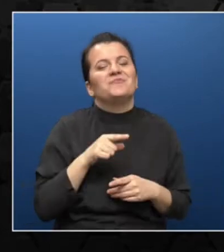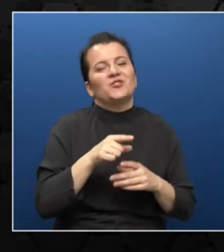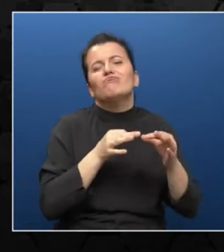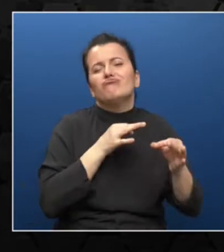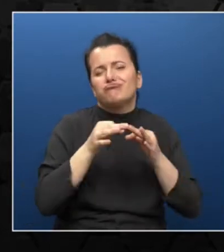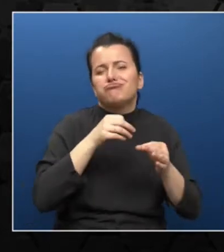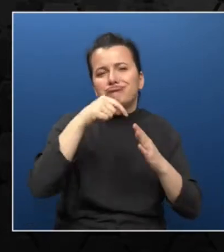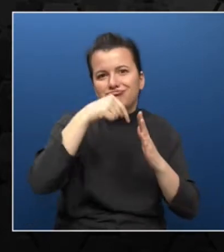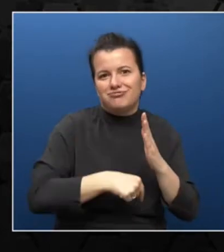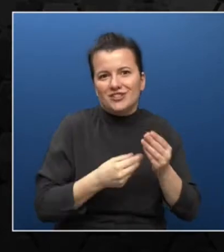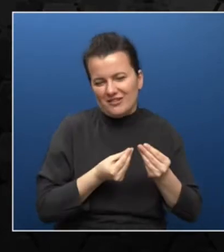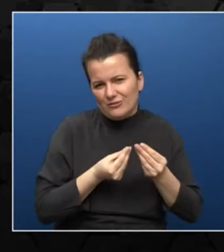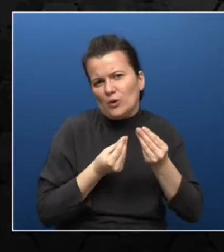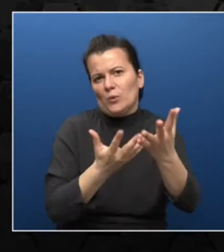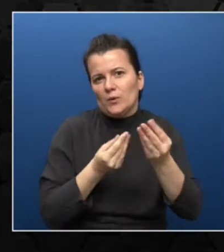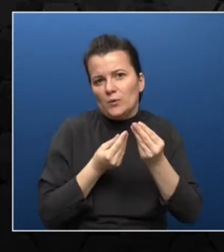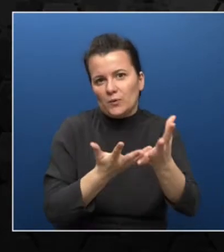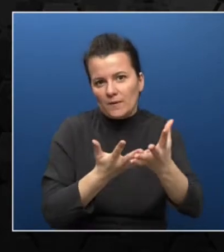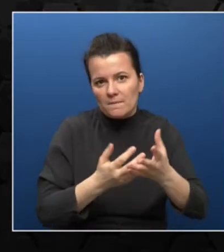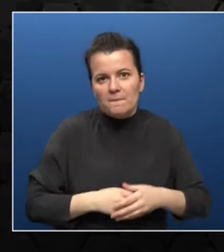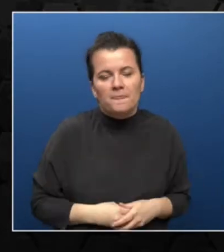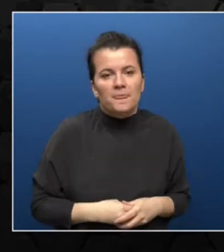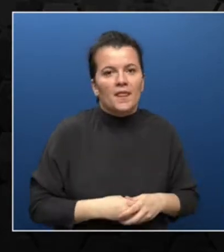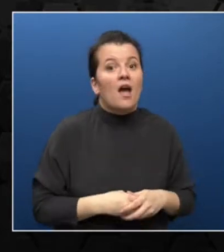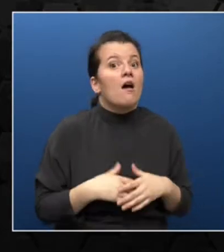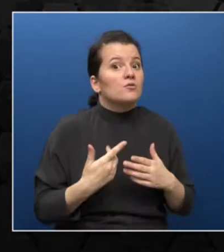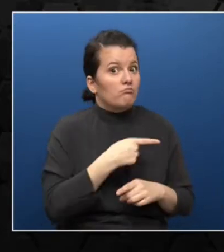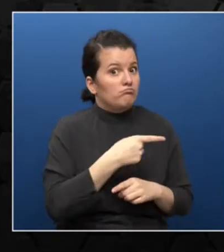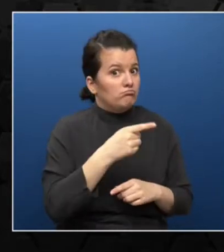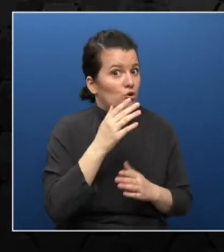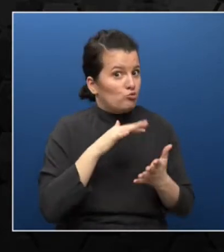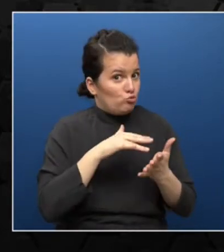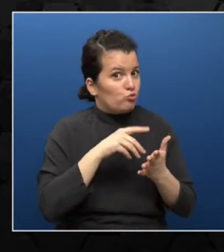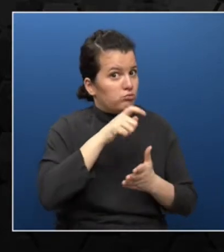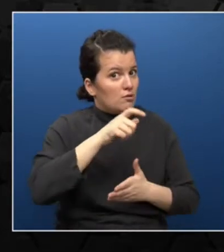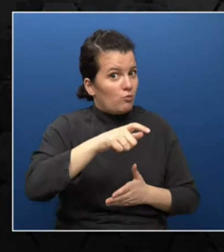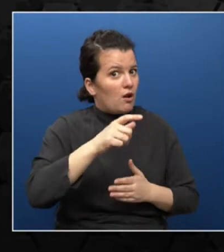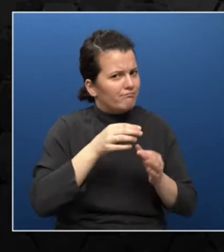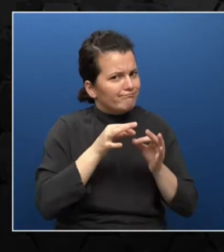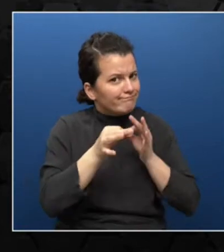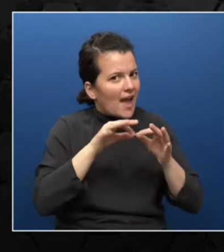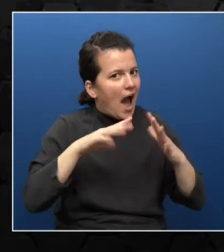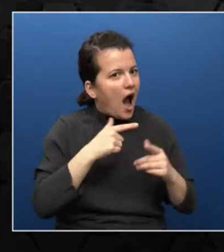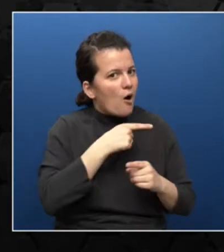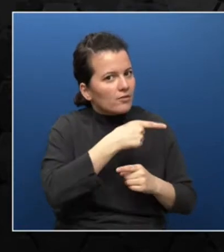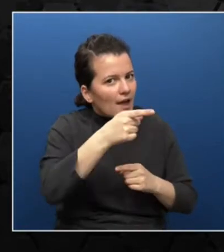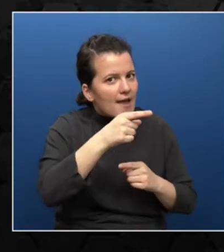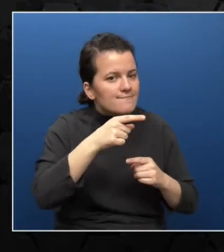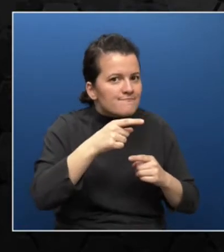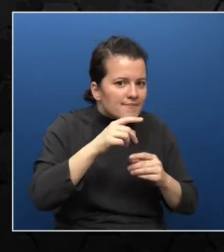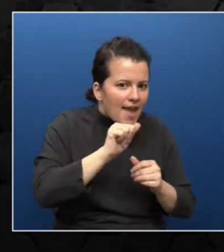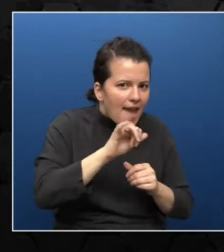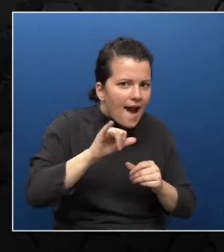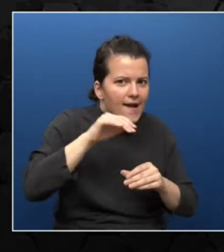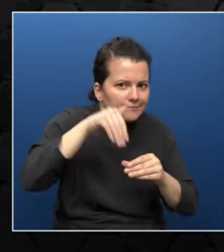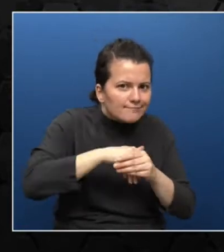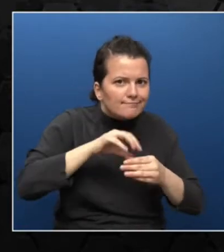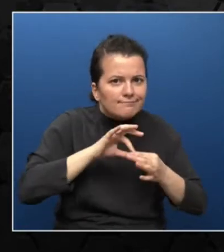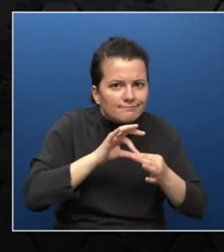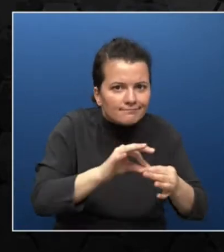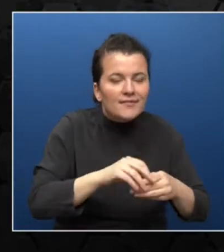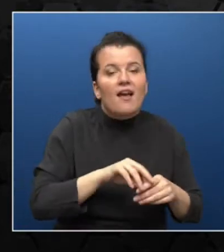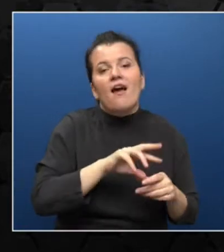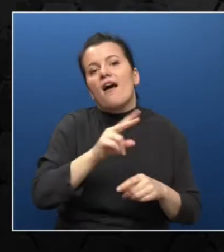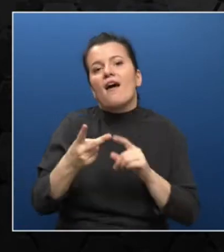who are going to be sharing their particular journey with AI as well. So we're going to be starting with AI research. So where students